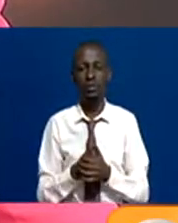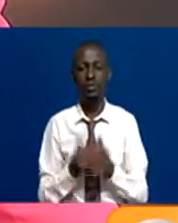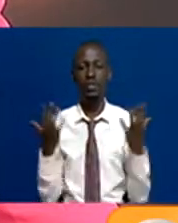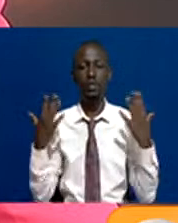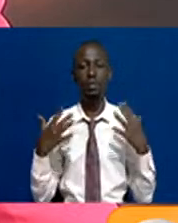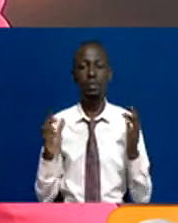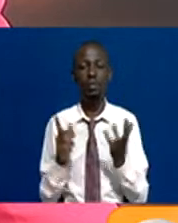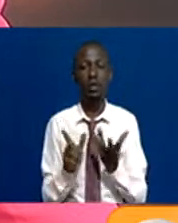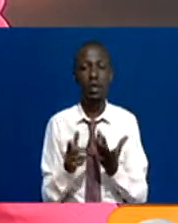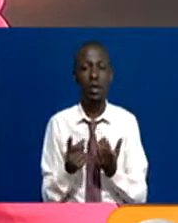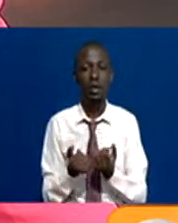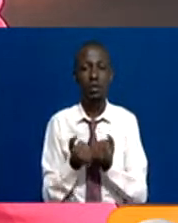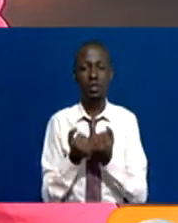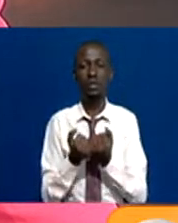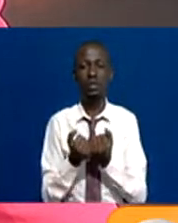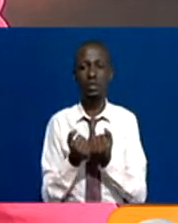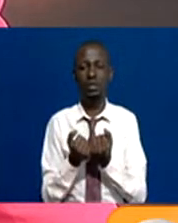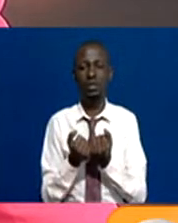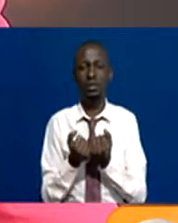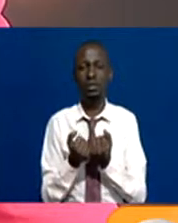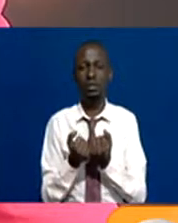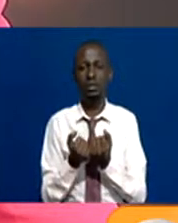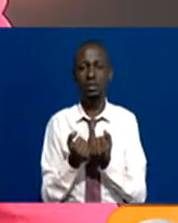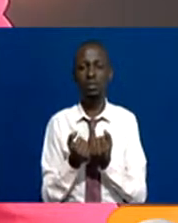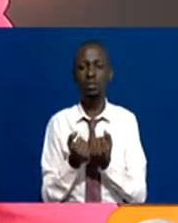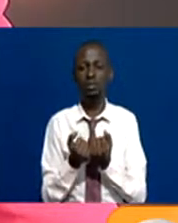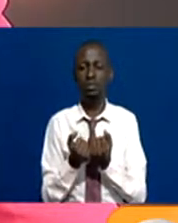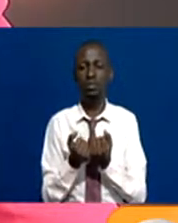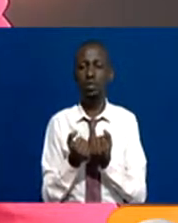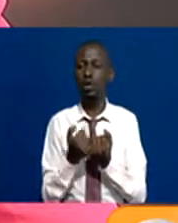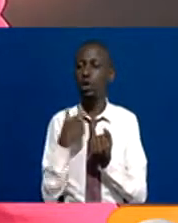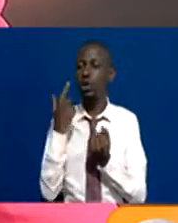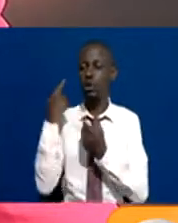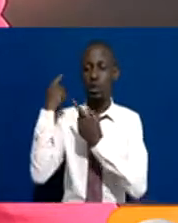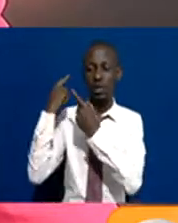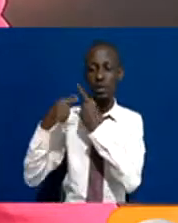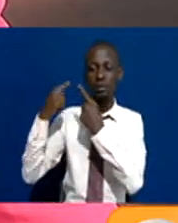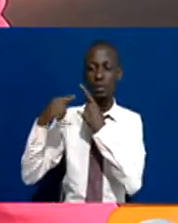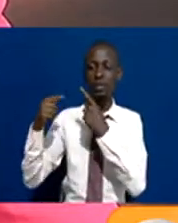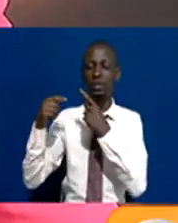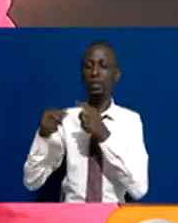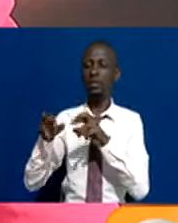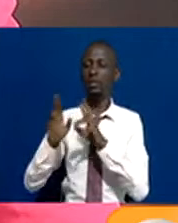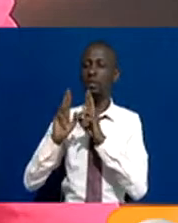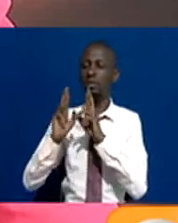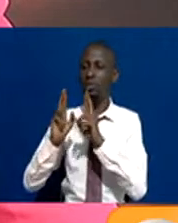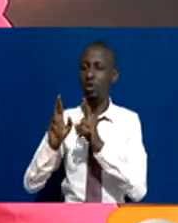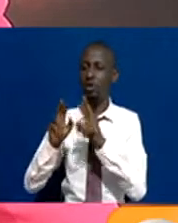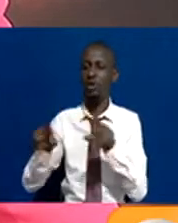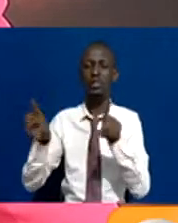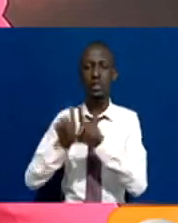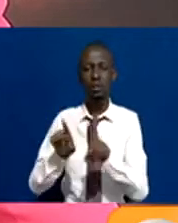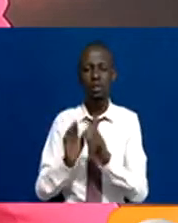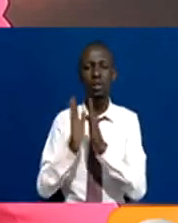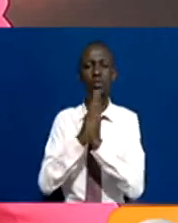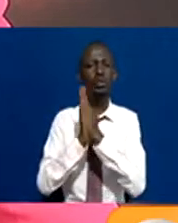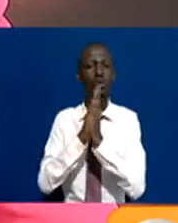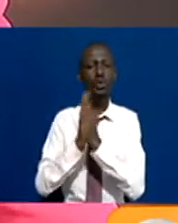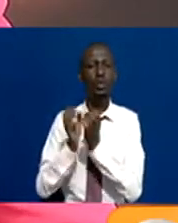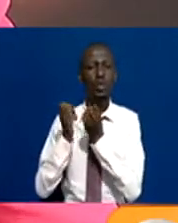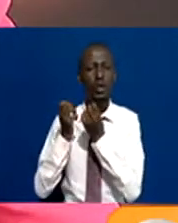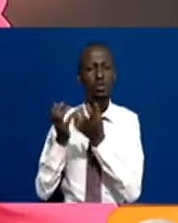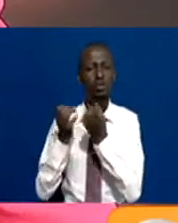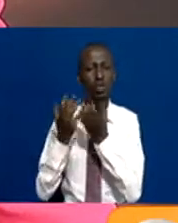people is this survivor going to see and to repeat their story? Right. Is there a way that, you know,